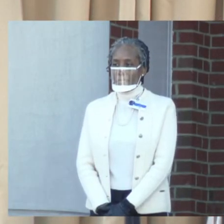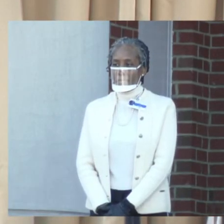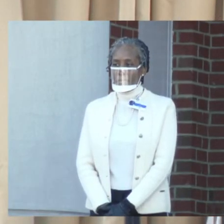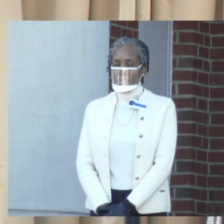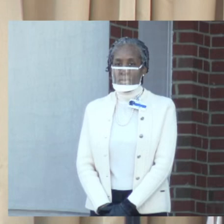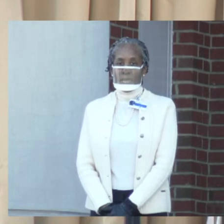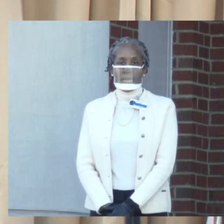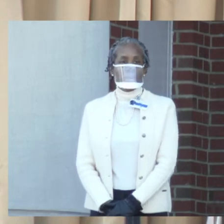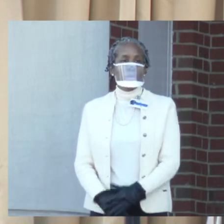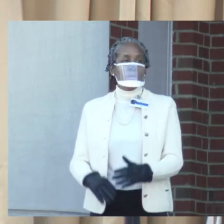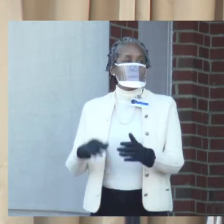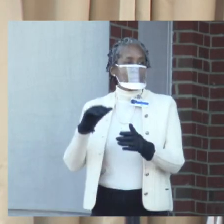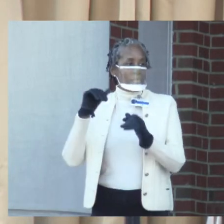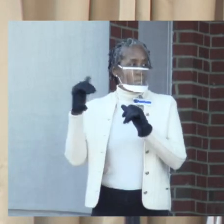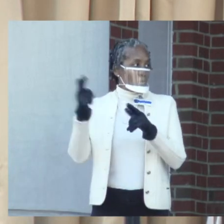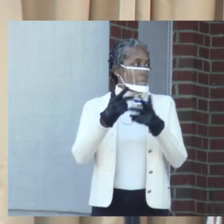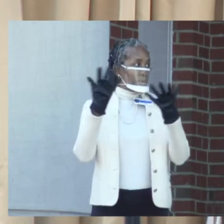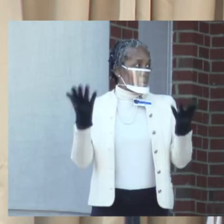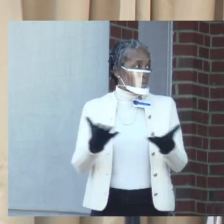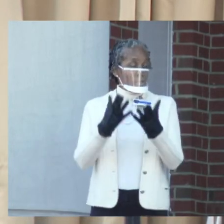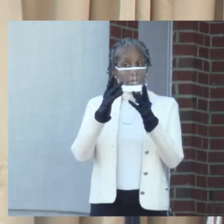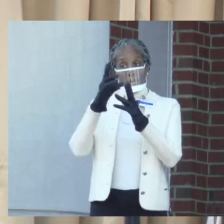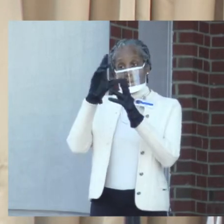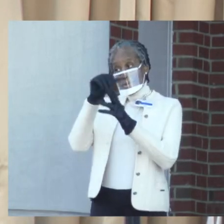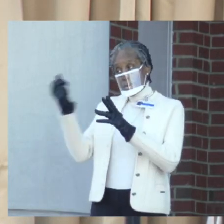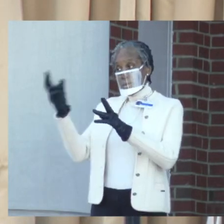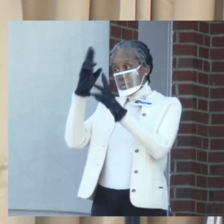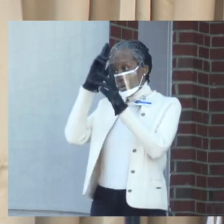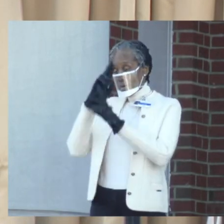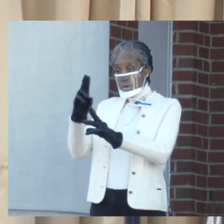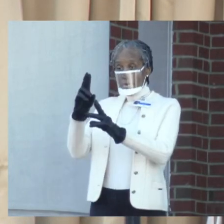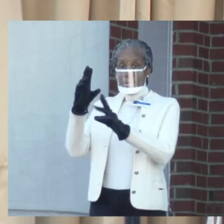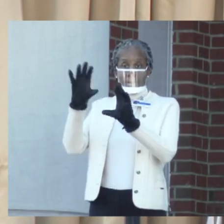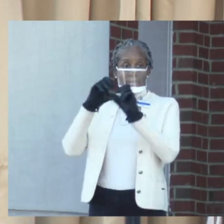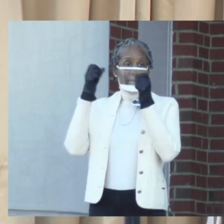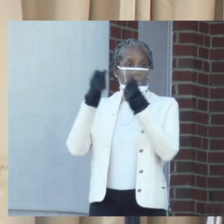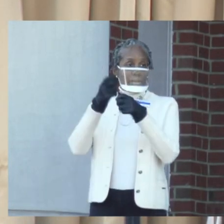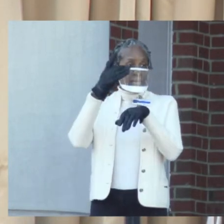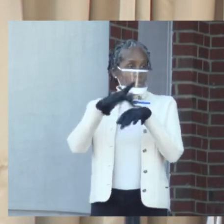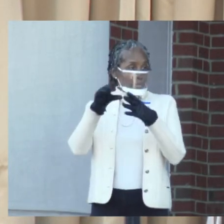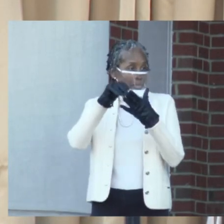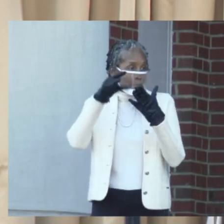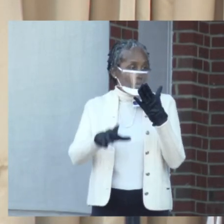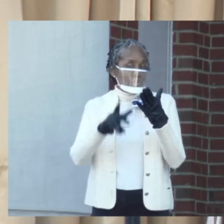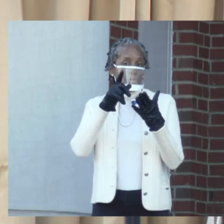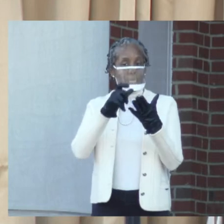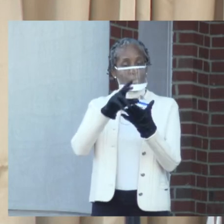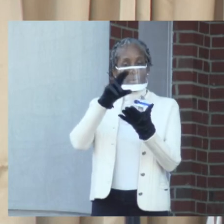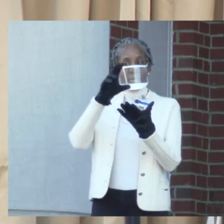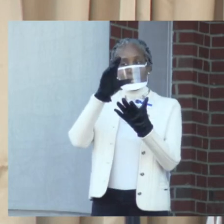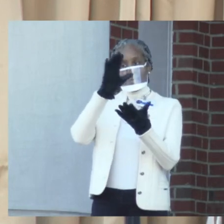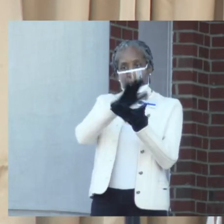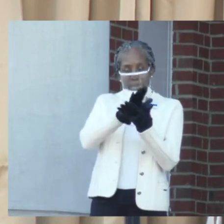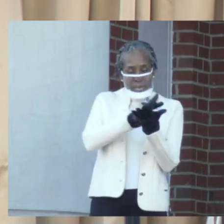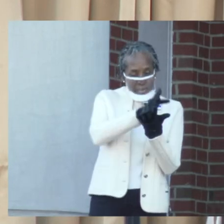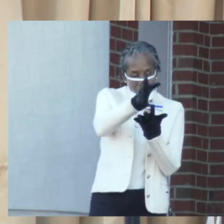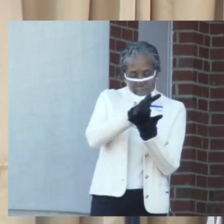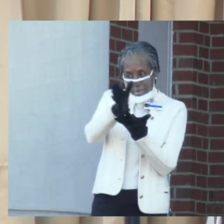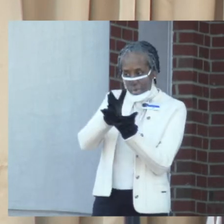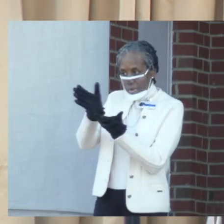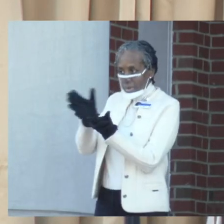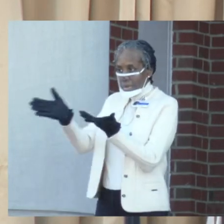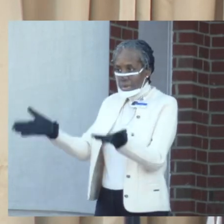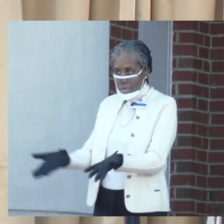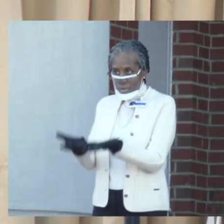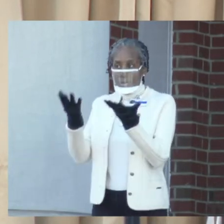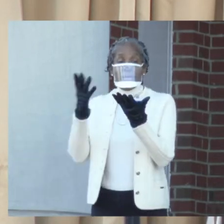Your program includes a list of honor societies available to students in particular academic programs and disciplines.